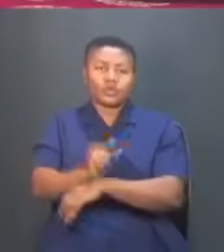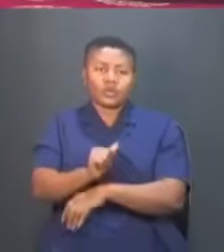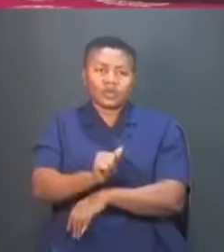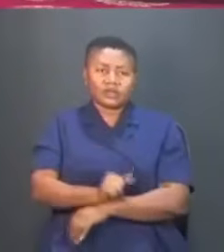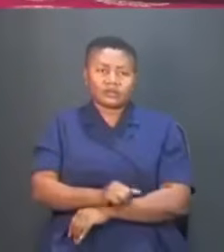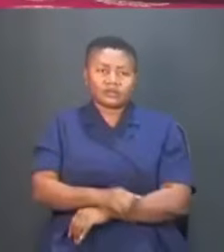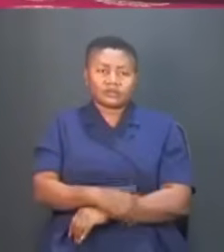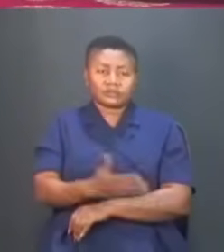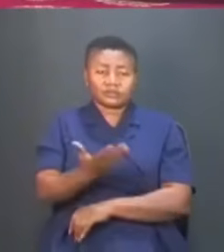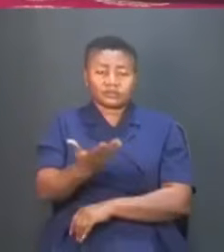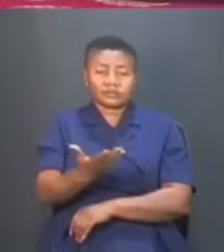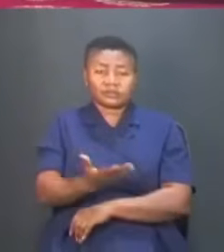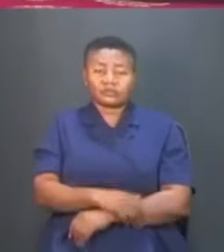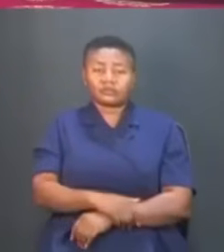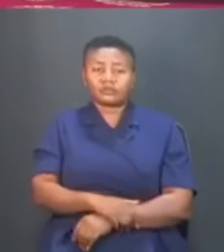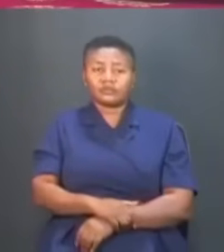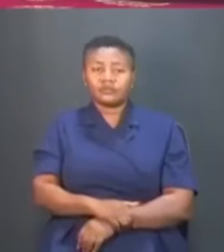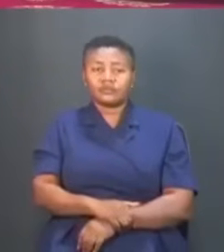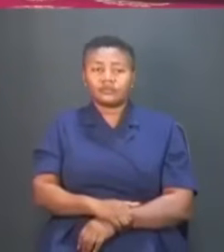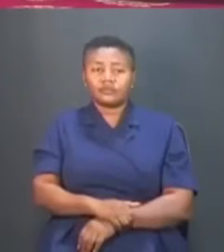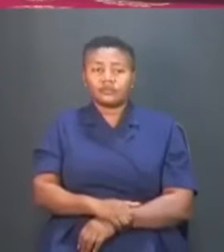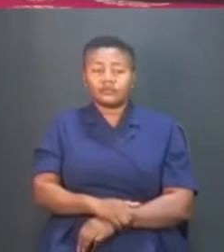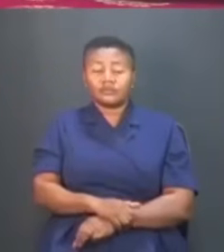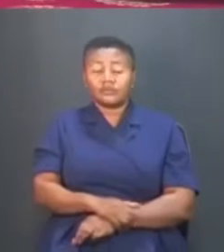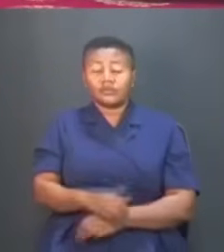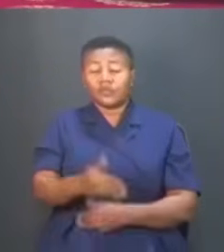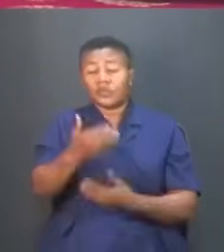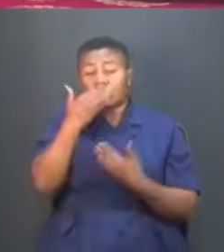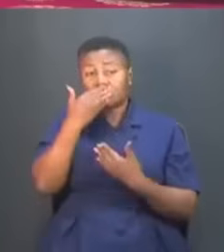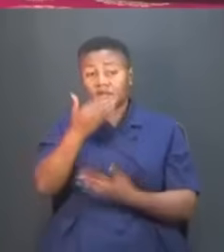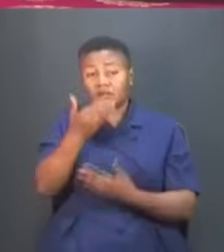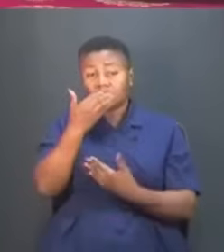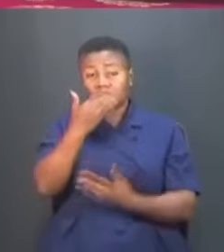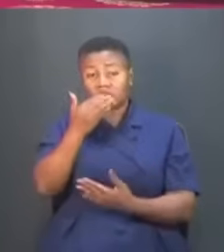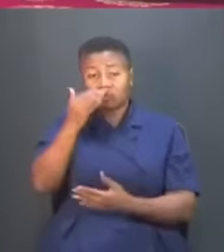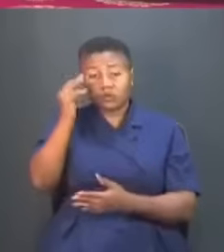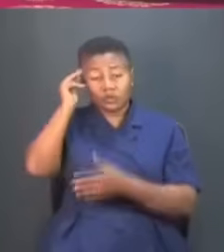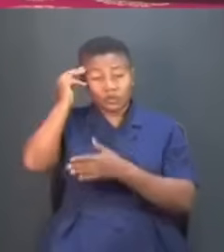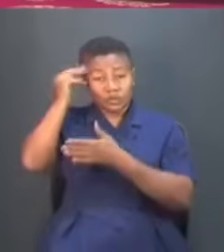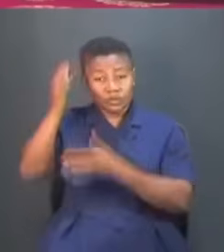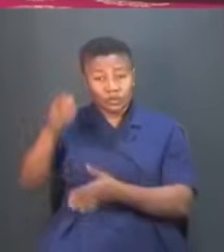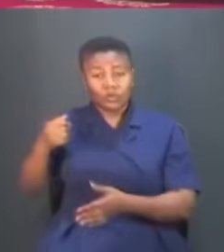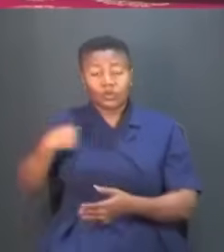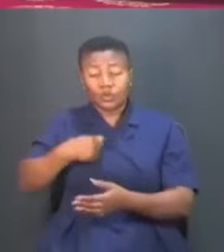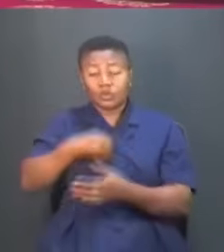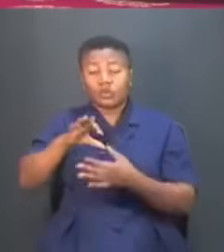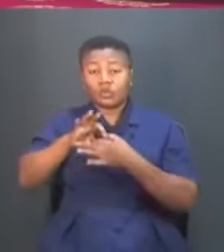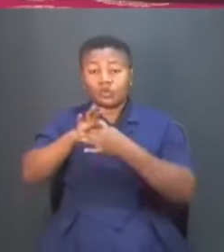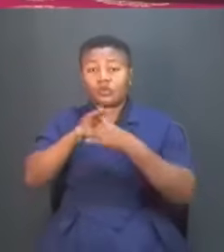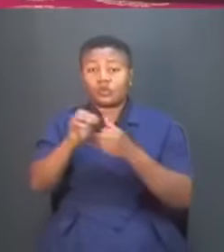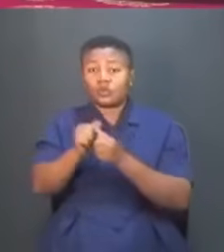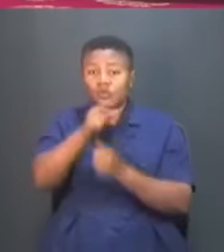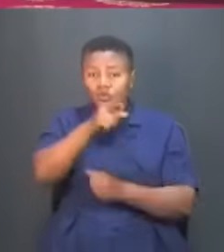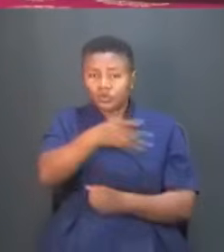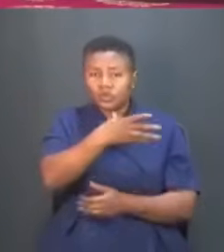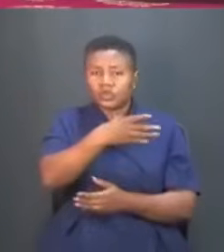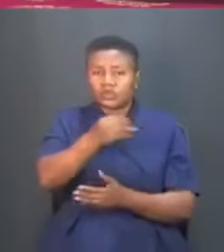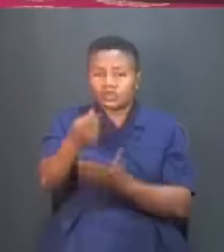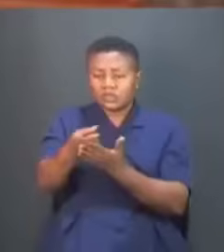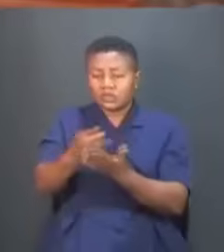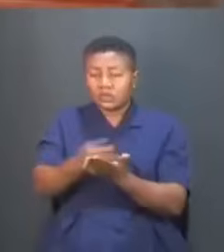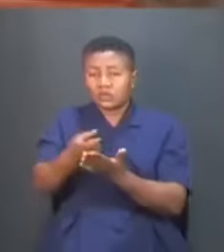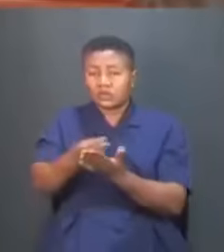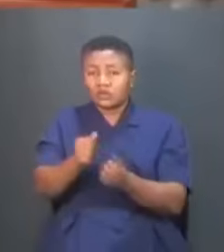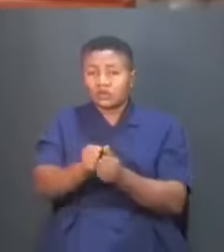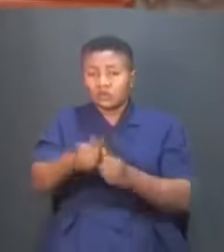Any further supplementary? Thank you very much, Mr. Minister. We will collaborate with you and speak to the youth to lay down the arms and allow